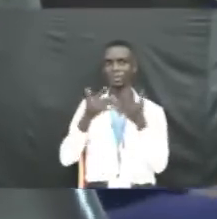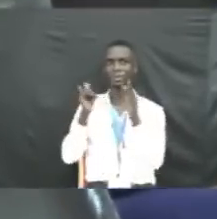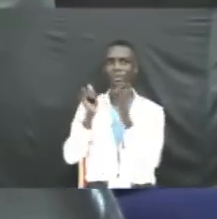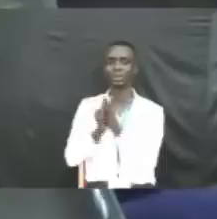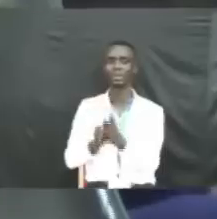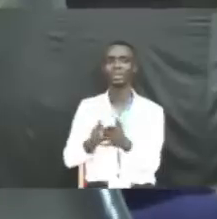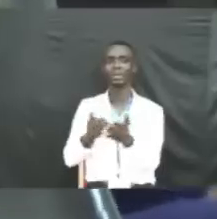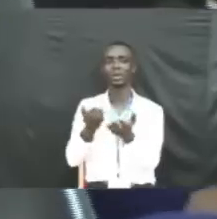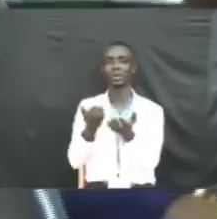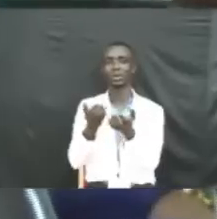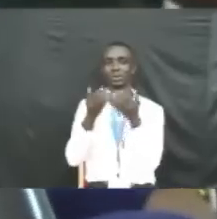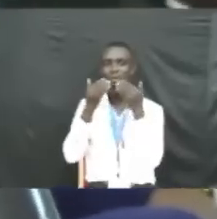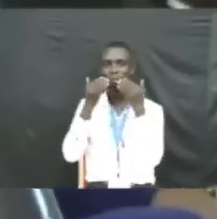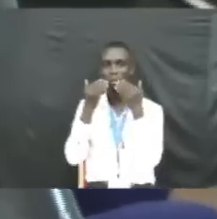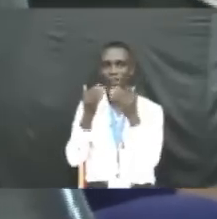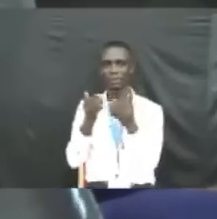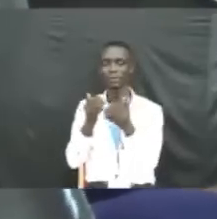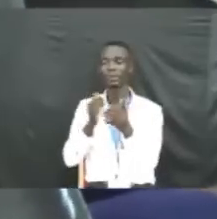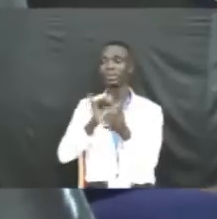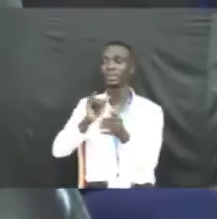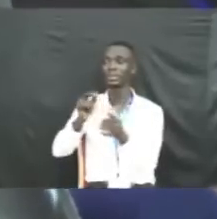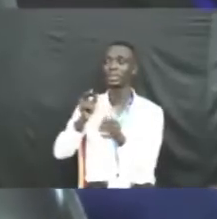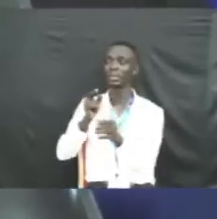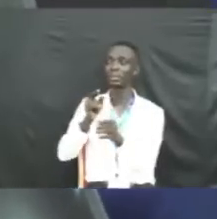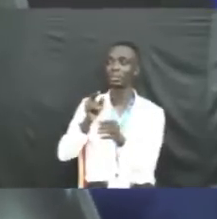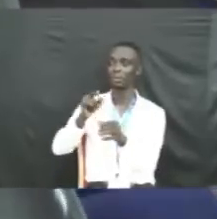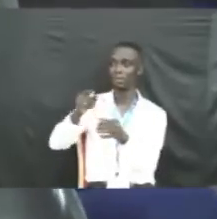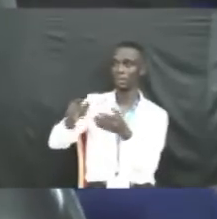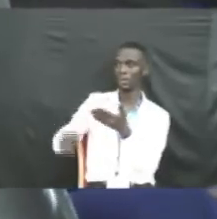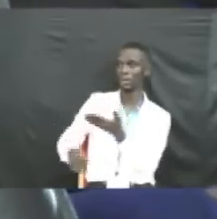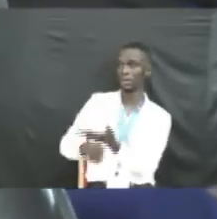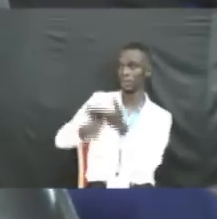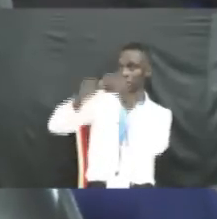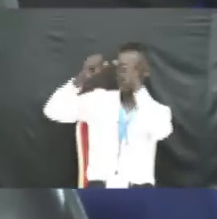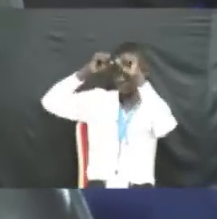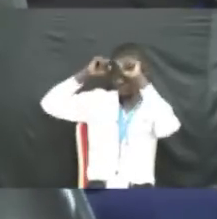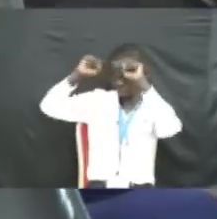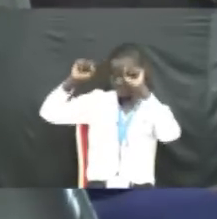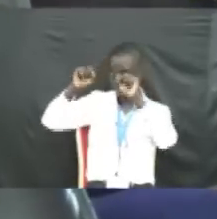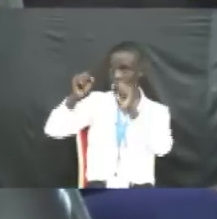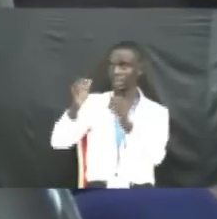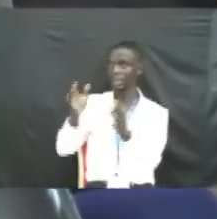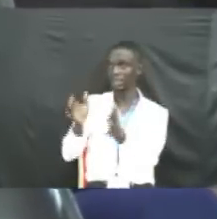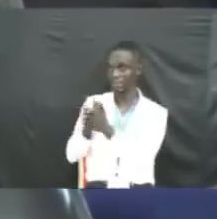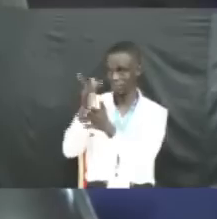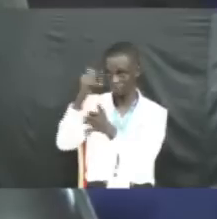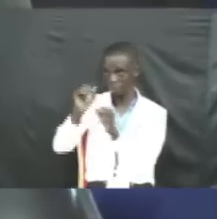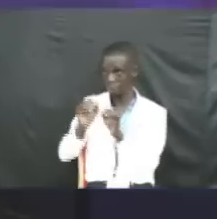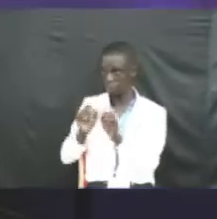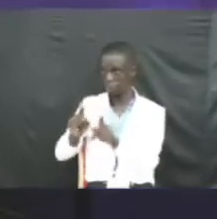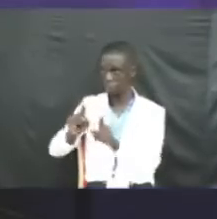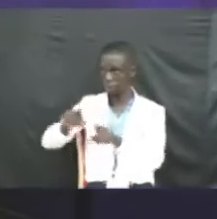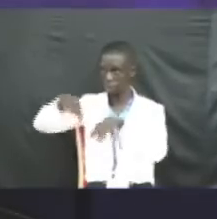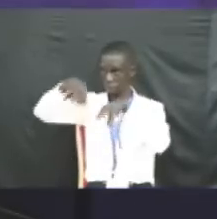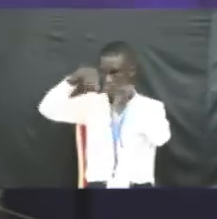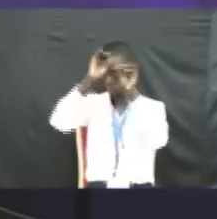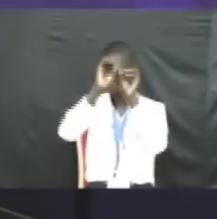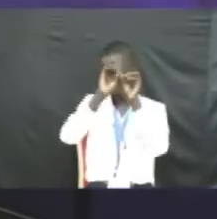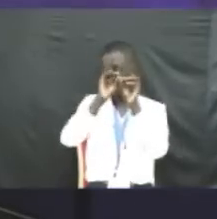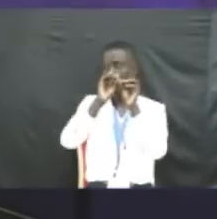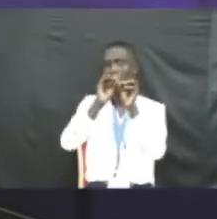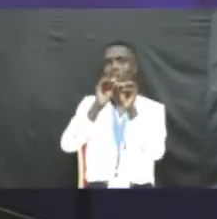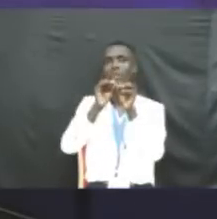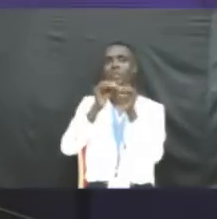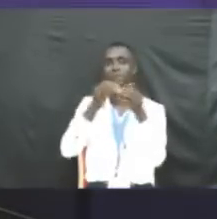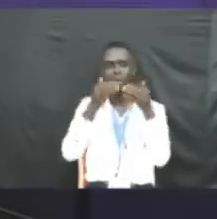to uh vice president would like to ask leave of us. Chairman has given permission so they will see him off. We are